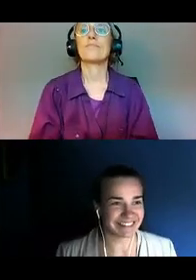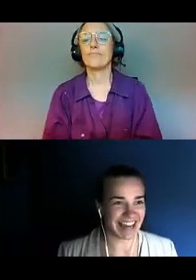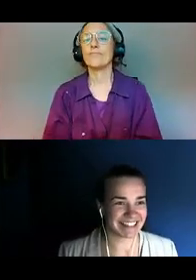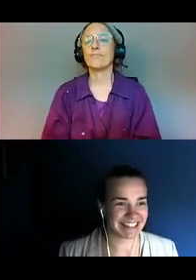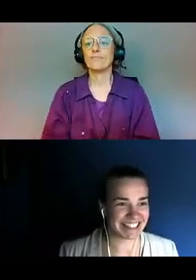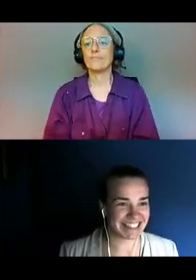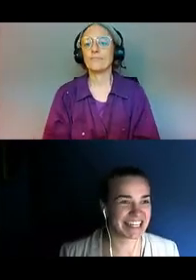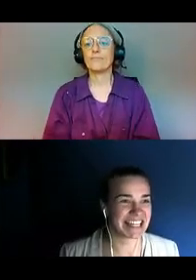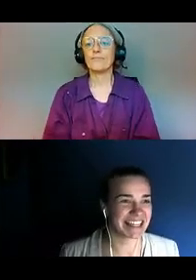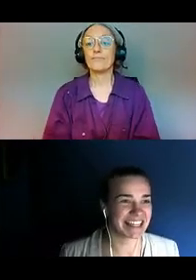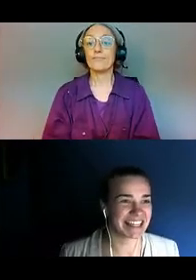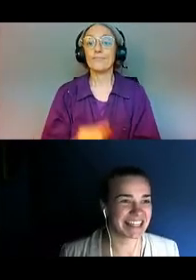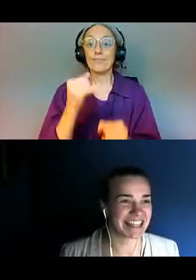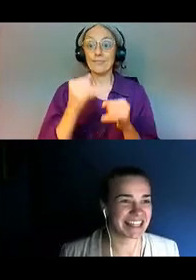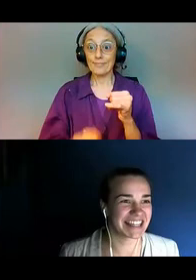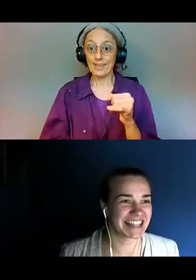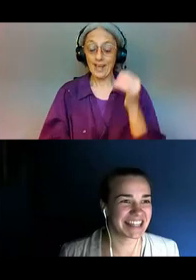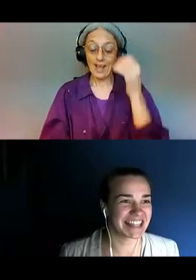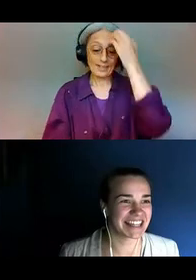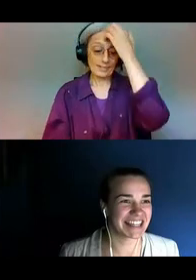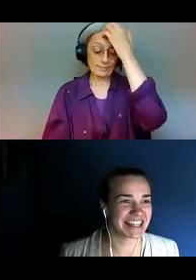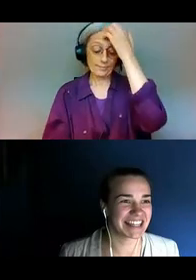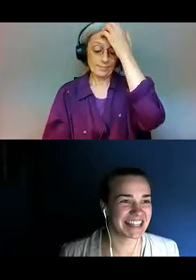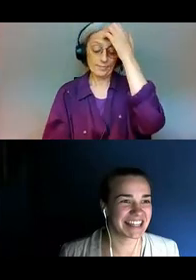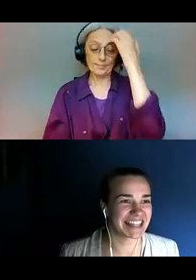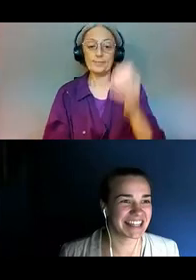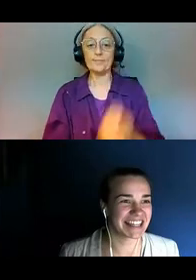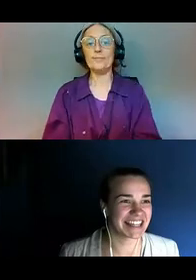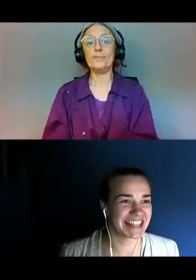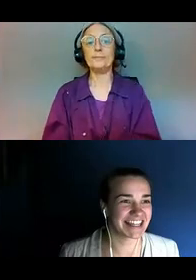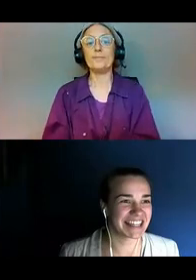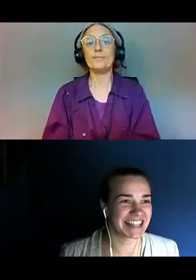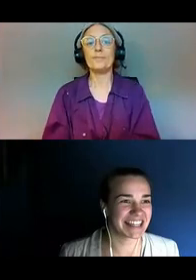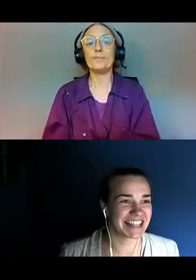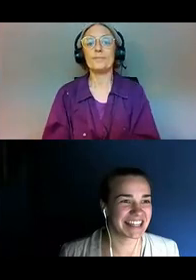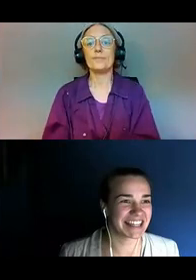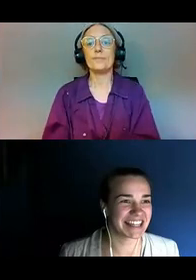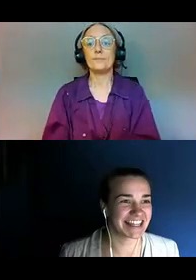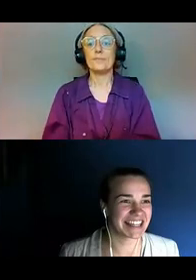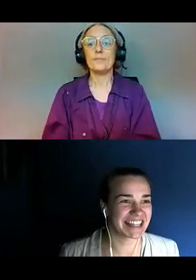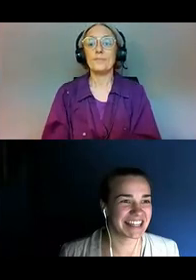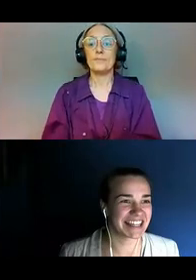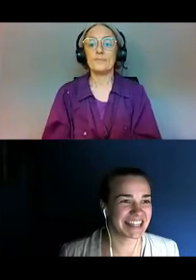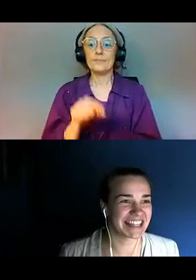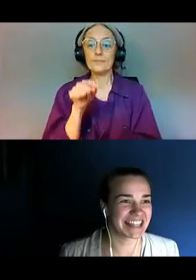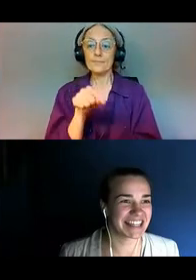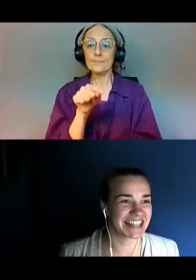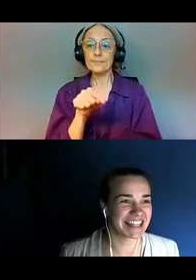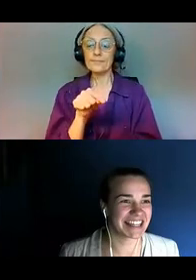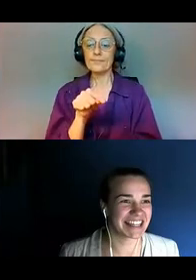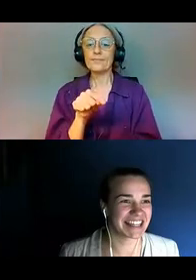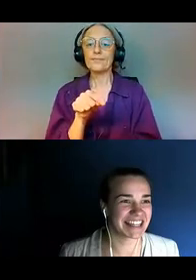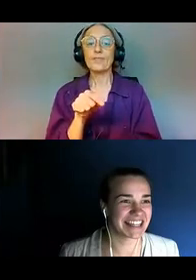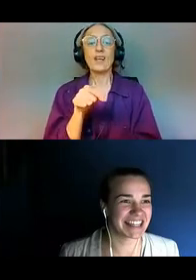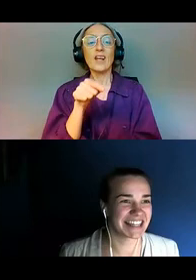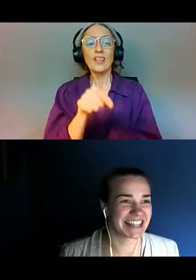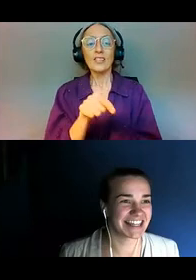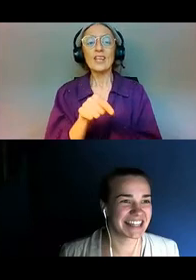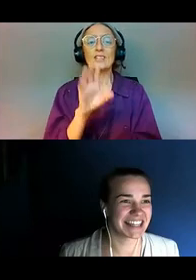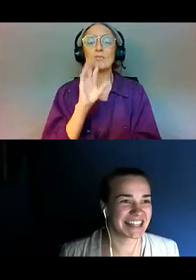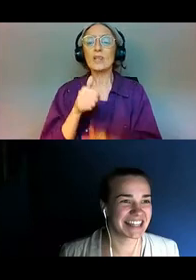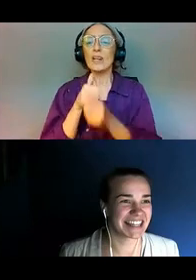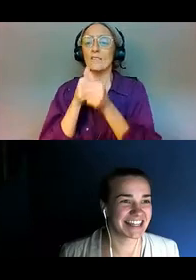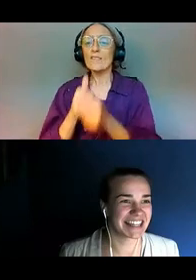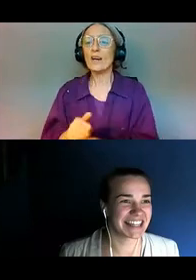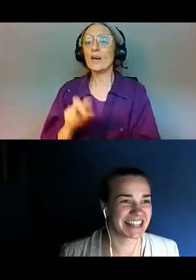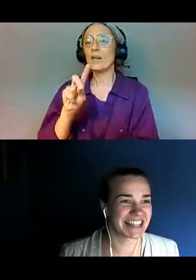And lastly, this is geared to the discretionary programs, and so